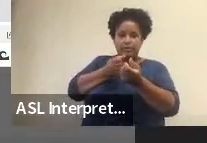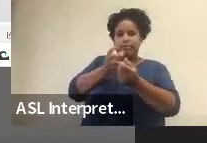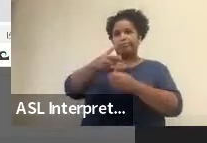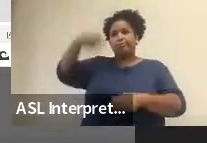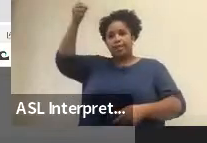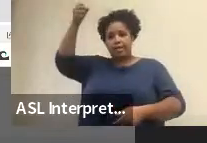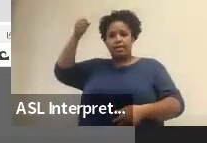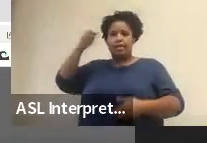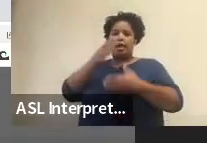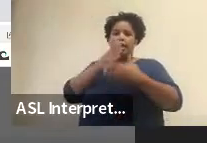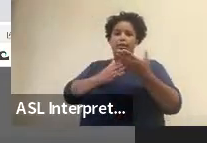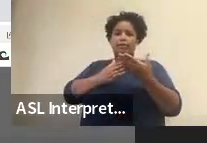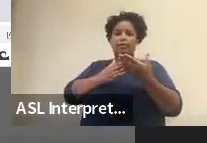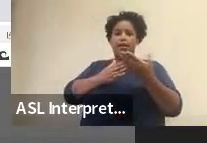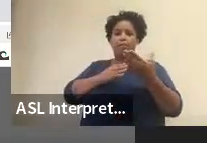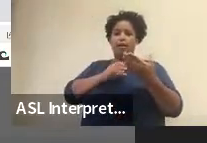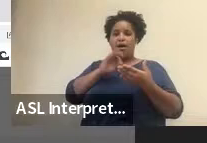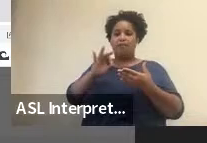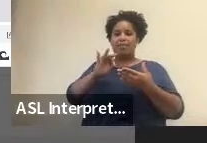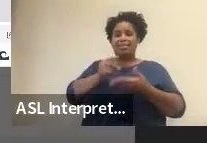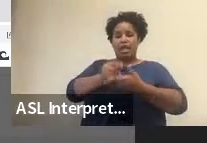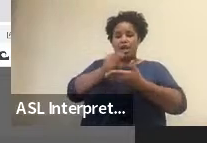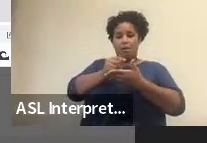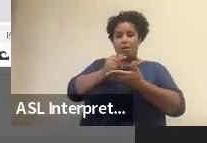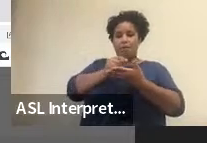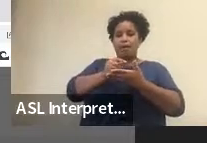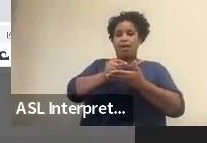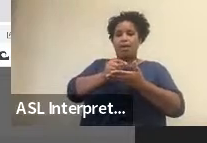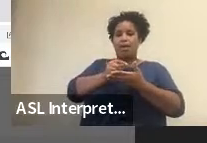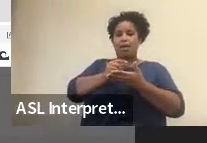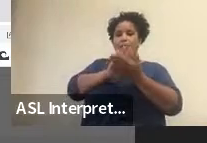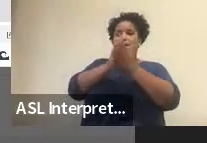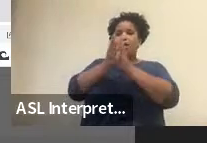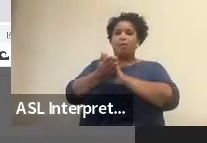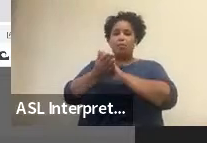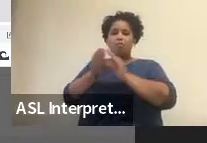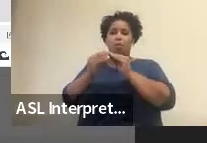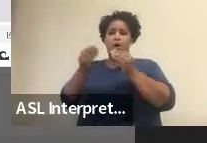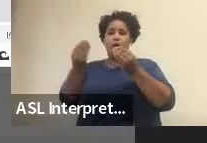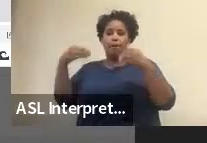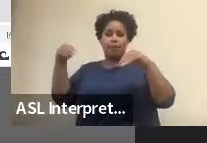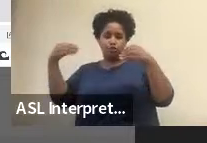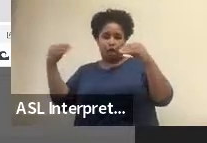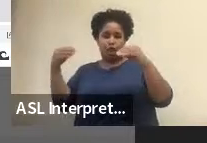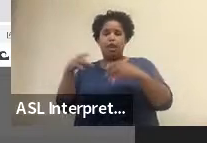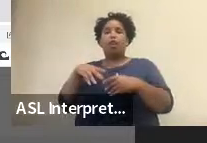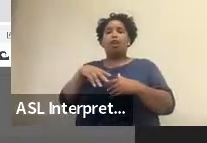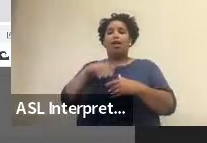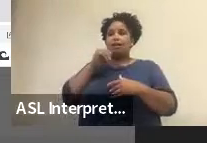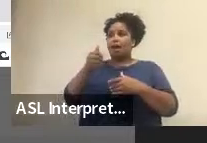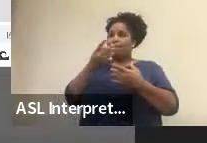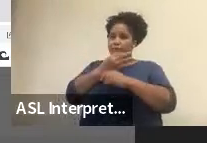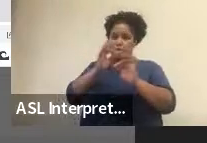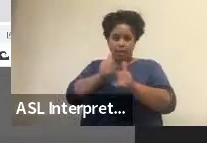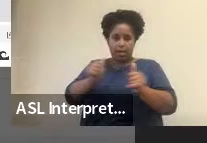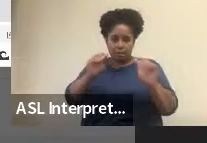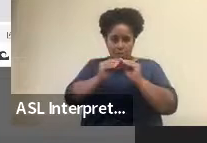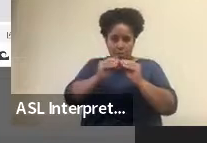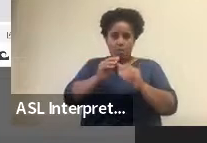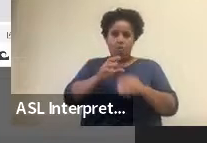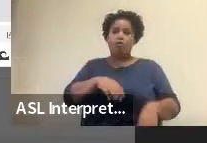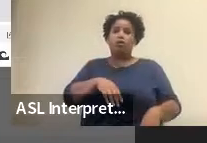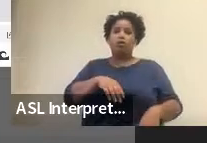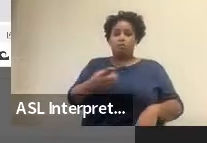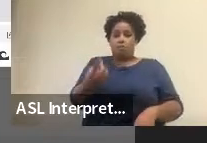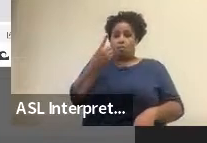also some of these therapeutics being pushed into the commercial markets and not being free any longer.